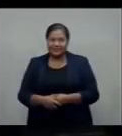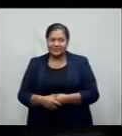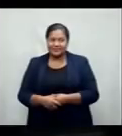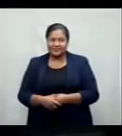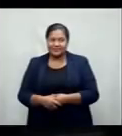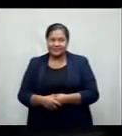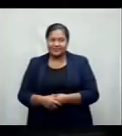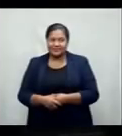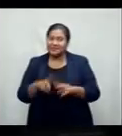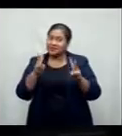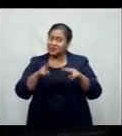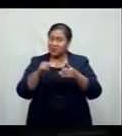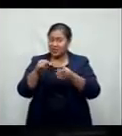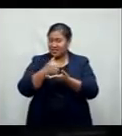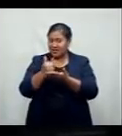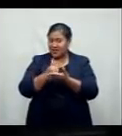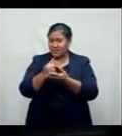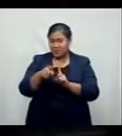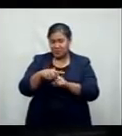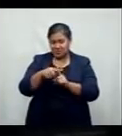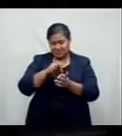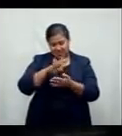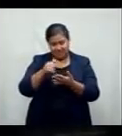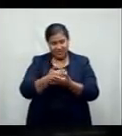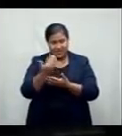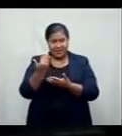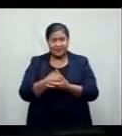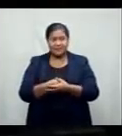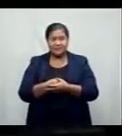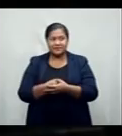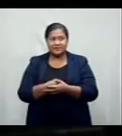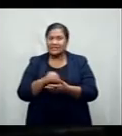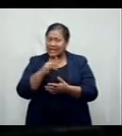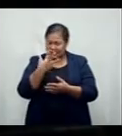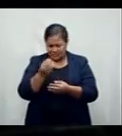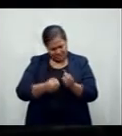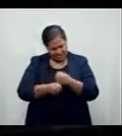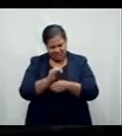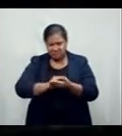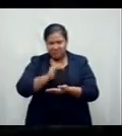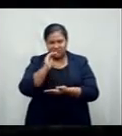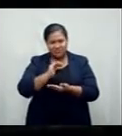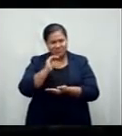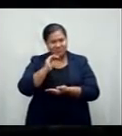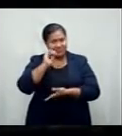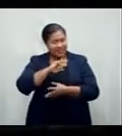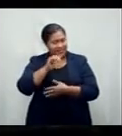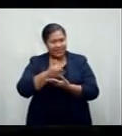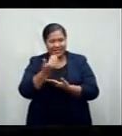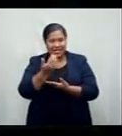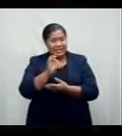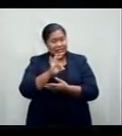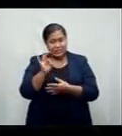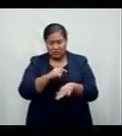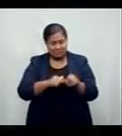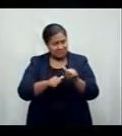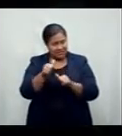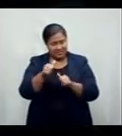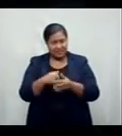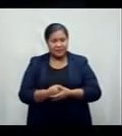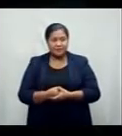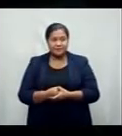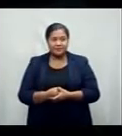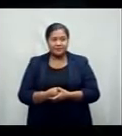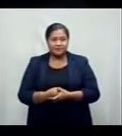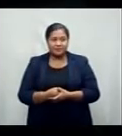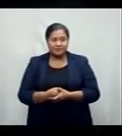At the number of positive cases on a daily basis, it has been increasing day by day, and it's not getting any better. And